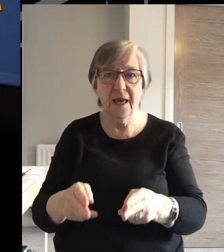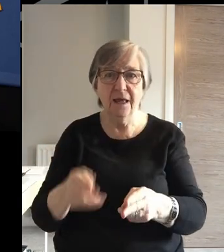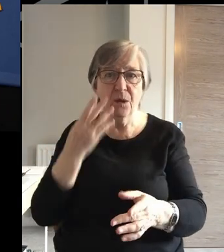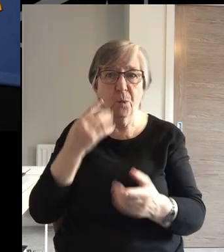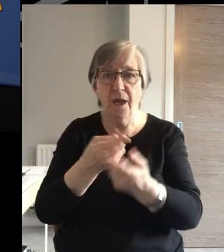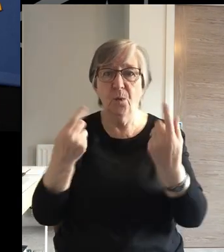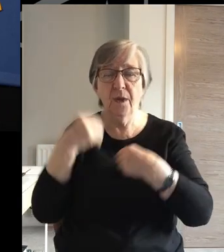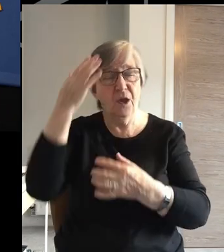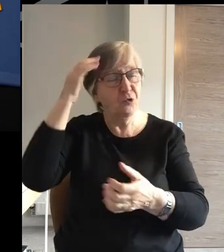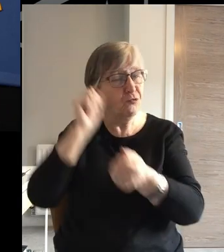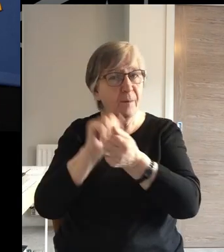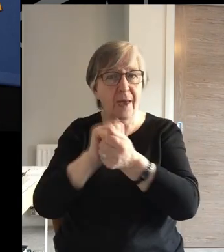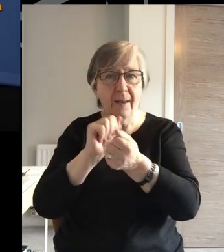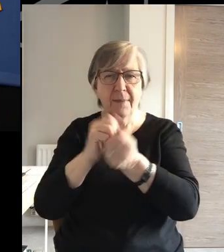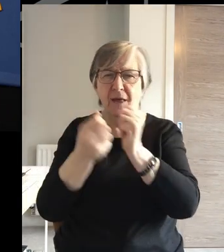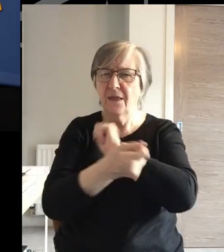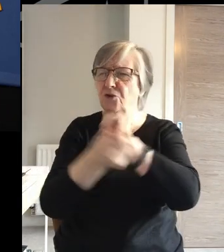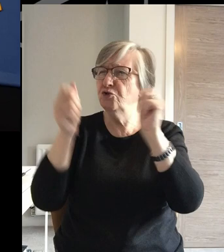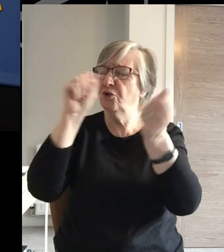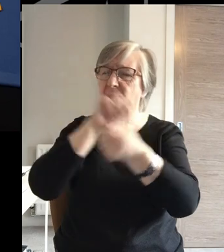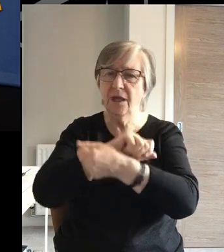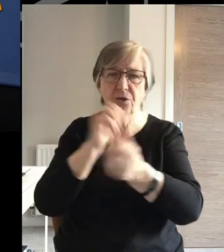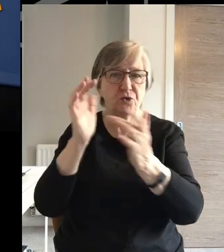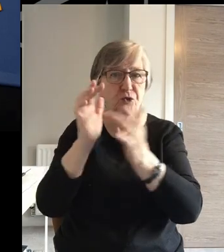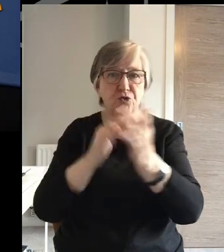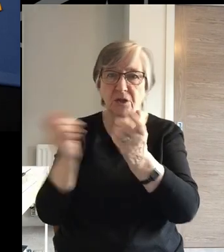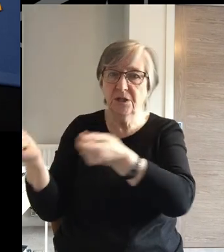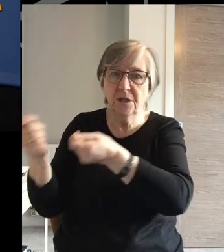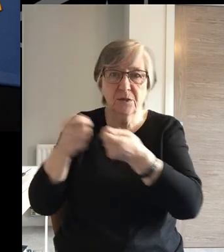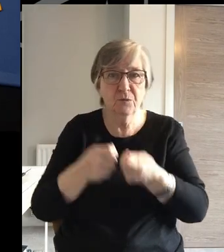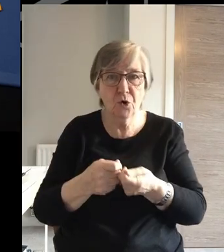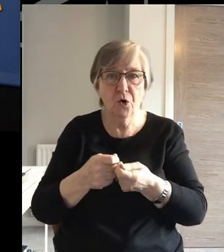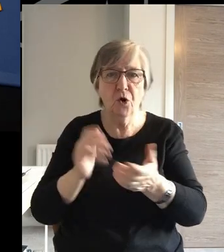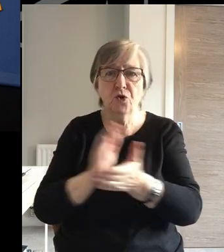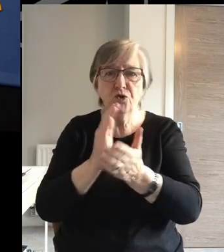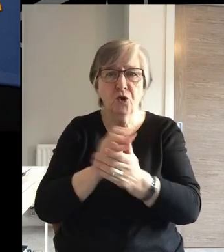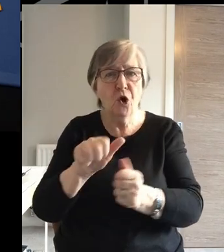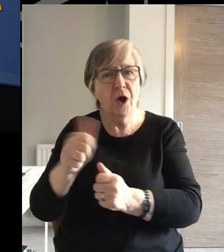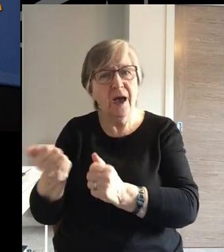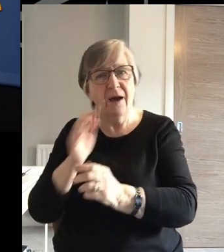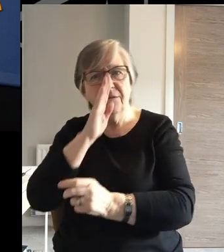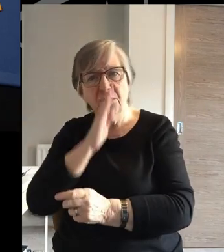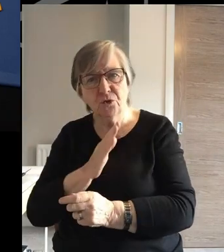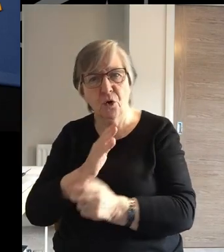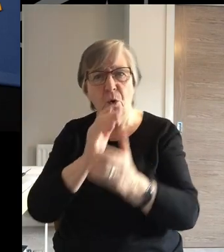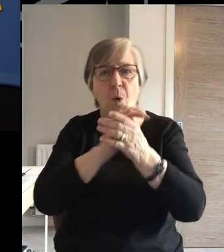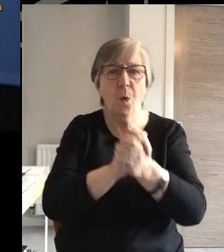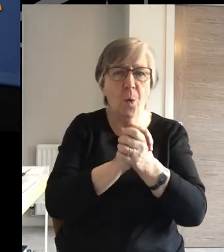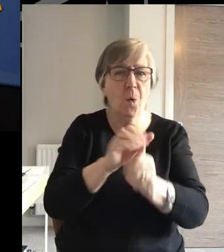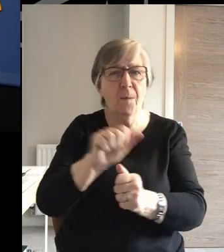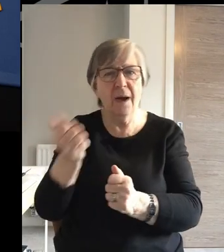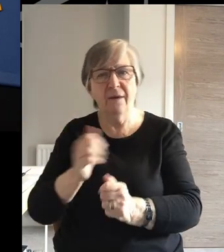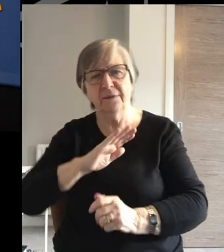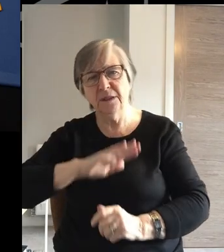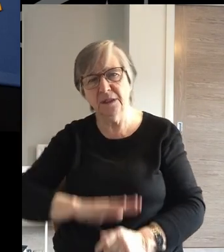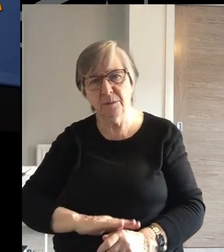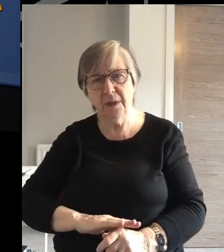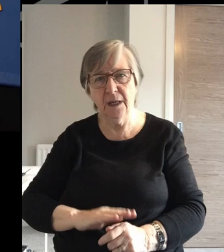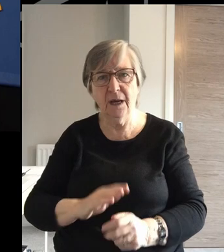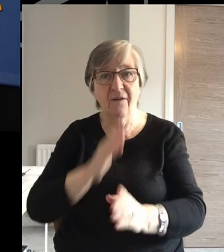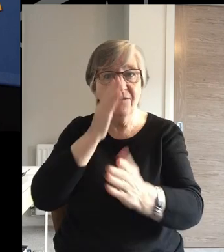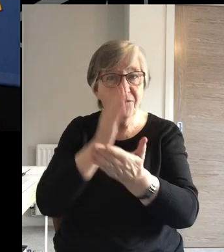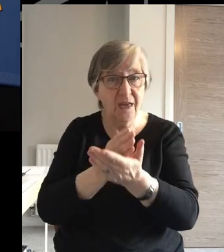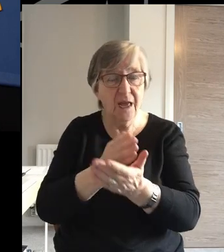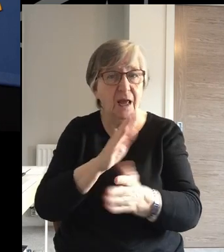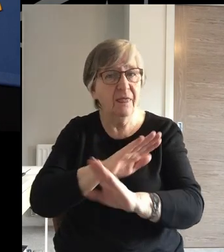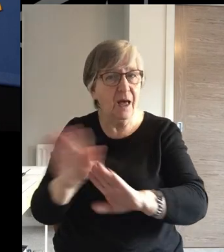the transformation that Jesus has brought. Joy after sorrow, hope after despair, faith after doubt. A day in